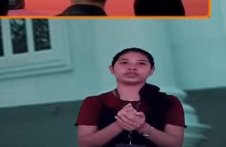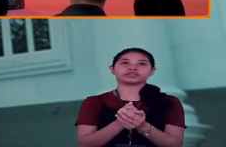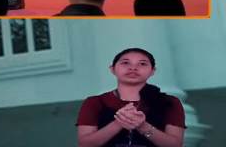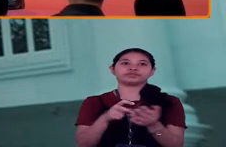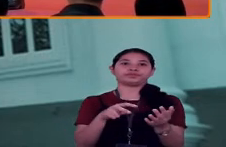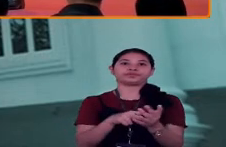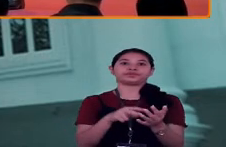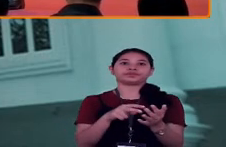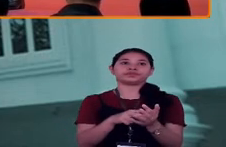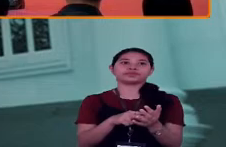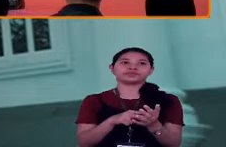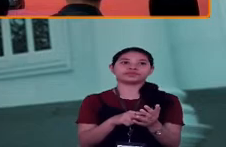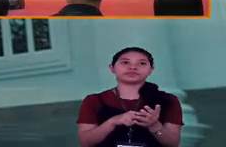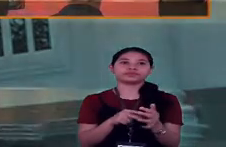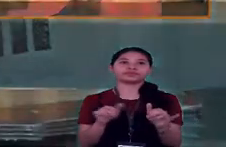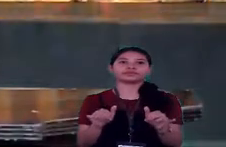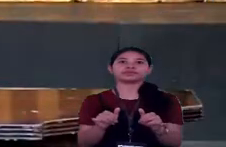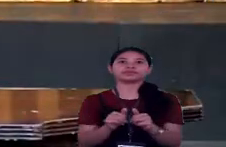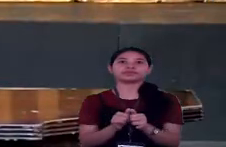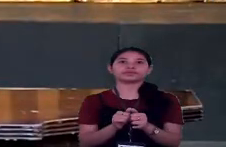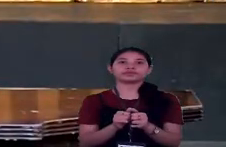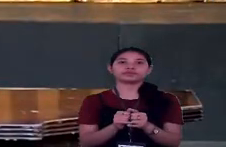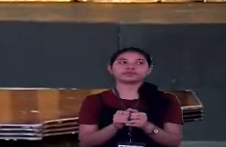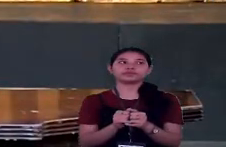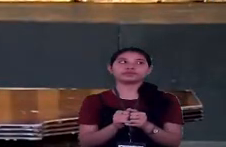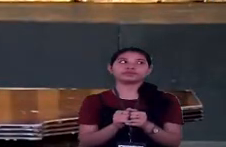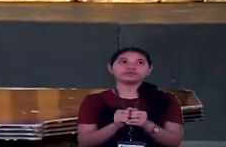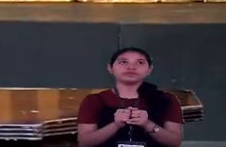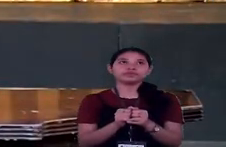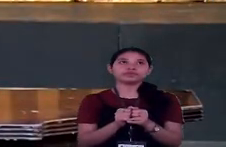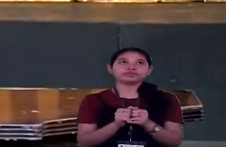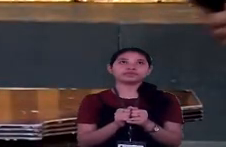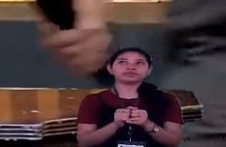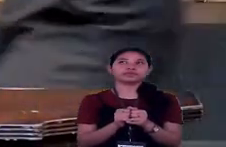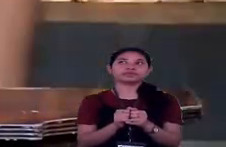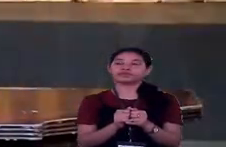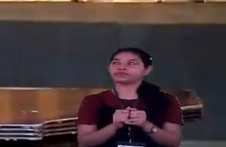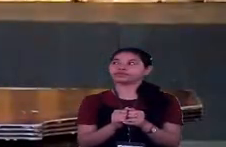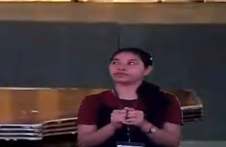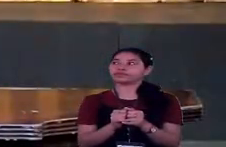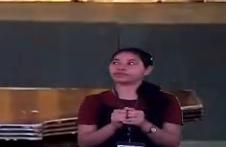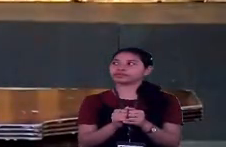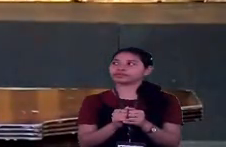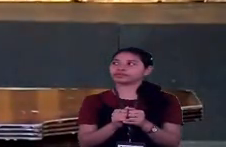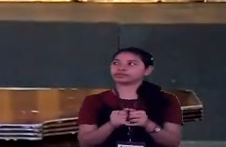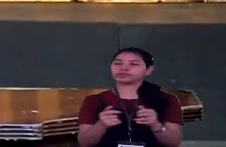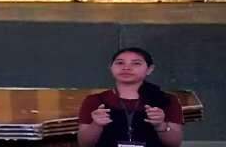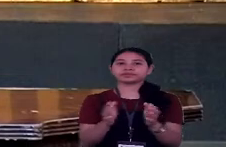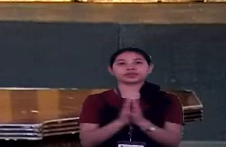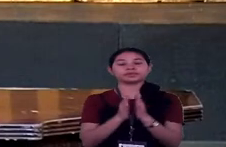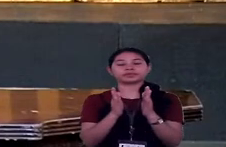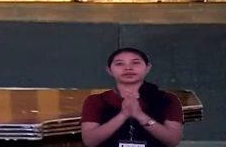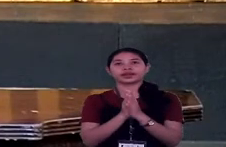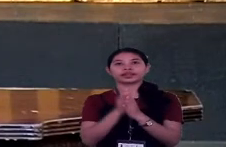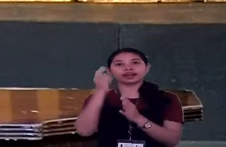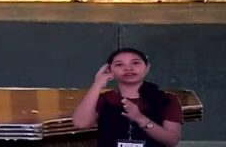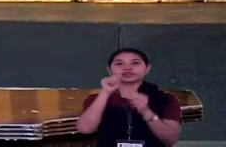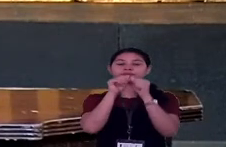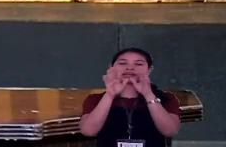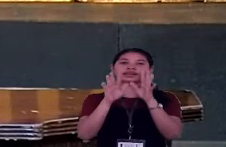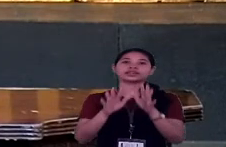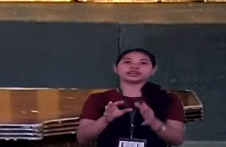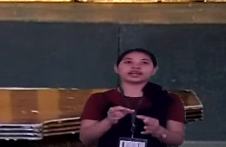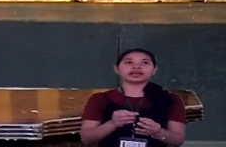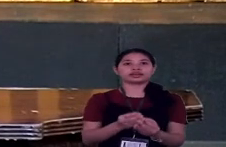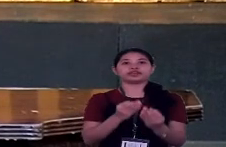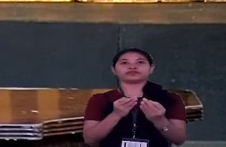Remain standing as we prepare for the offering. I'd like to ask Pastor Eddie Herodias, just there, Pastor, lead us in a word of prayer, blessing for the